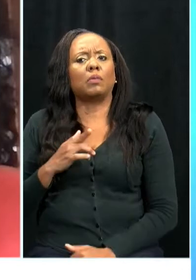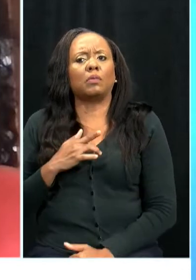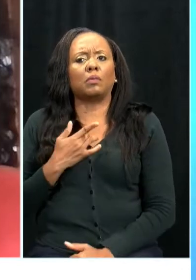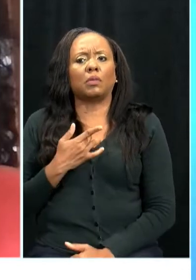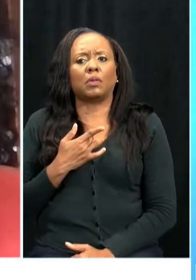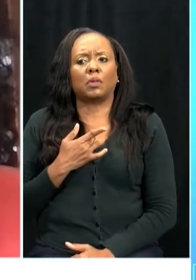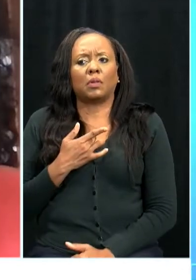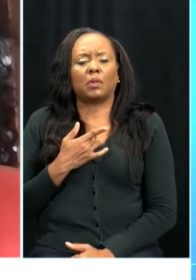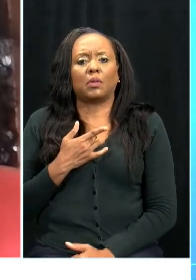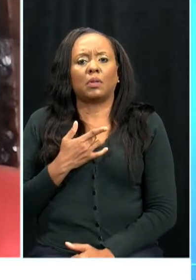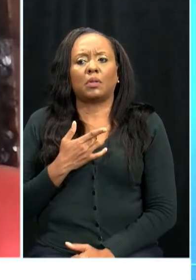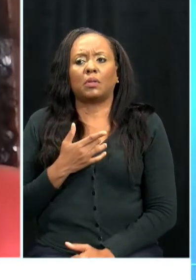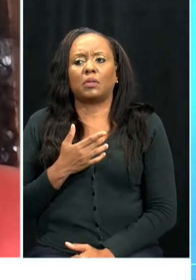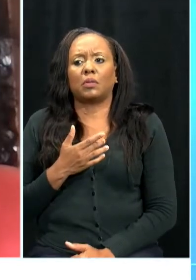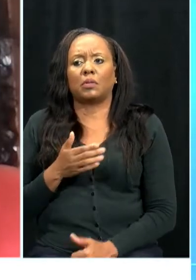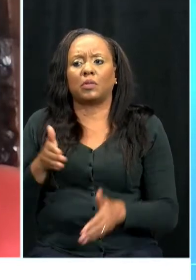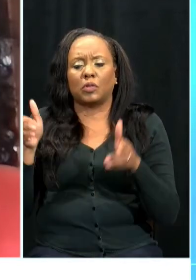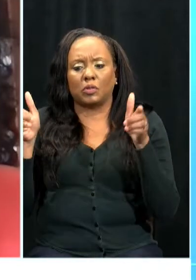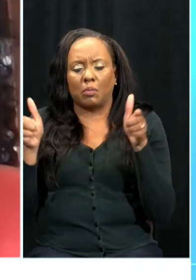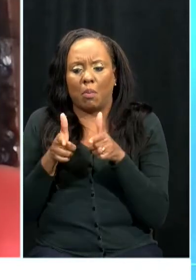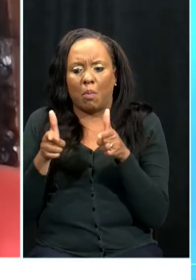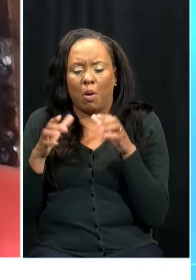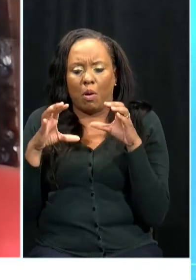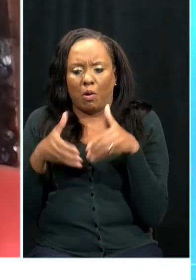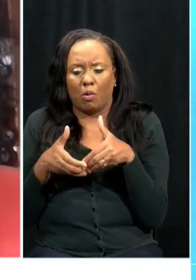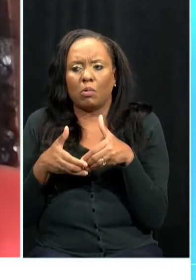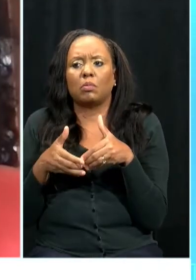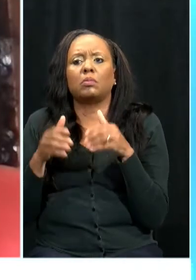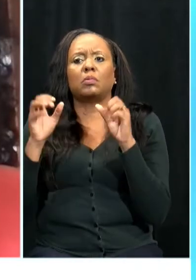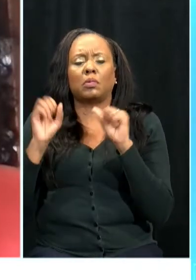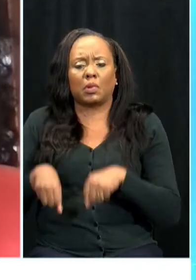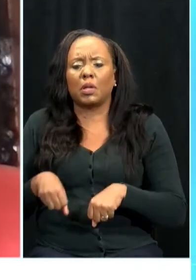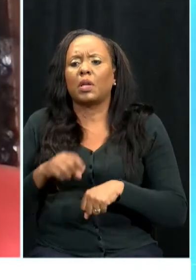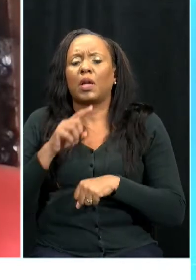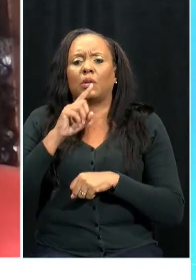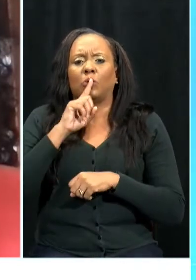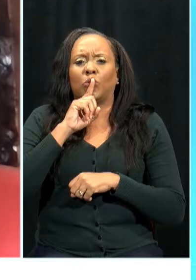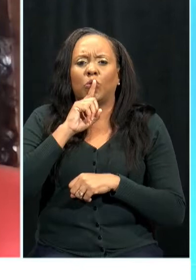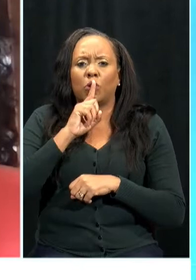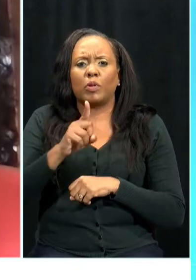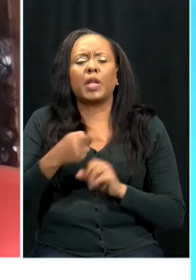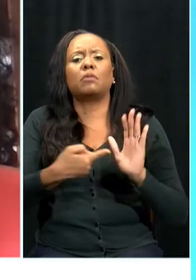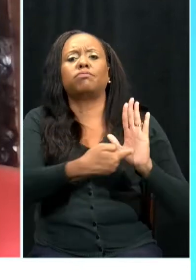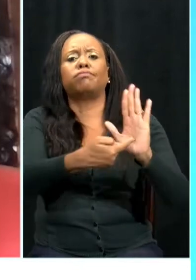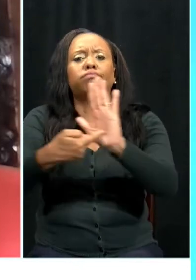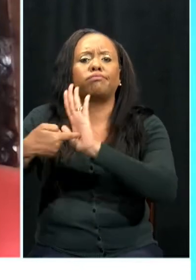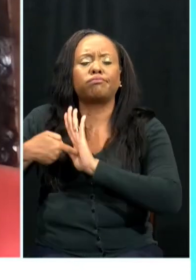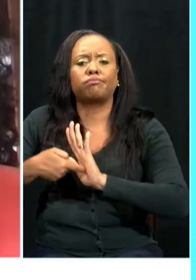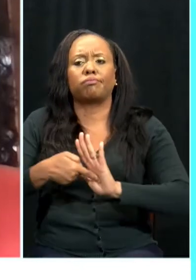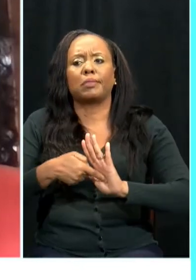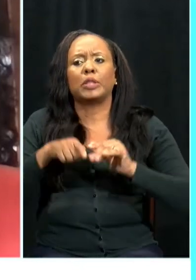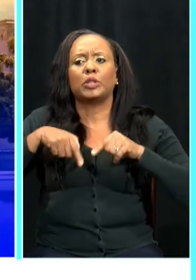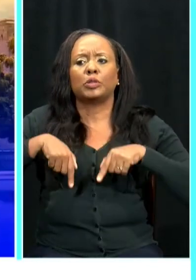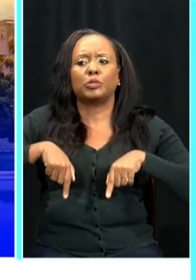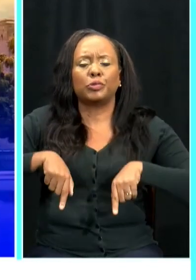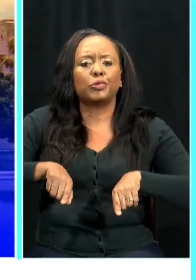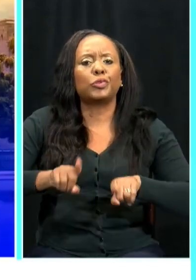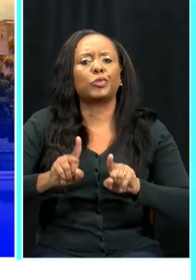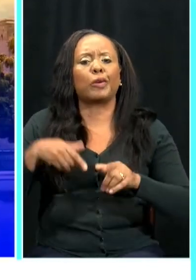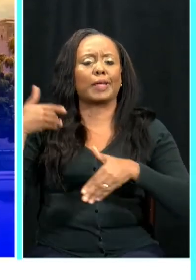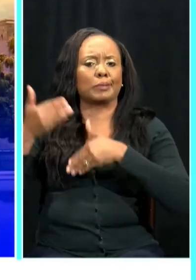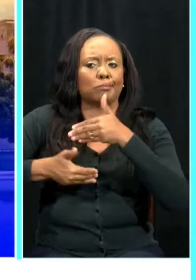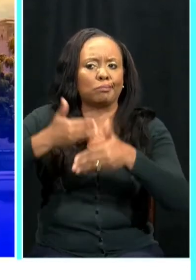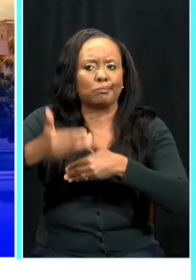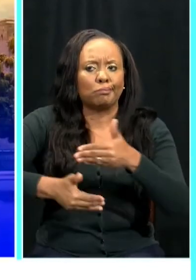more visible during the term? Because it seems as though you only hear about these parties when elections are called. But